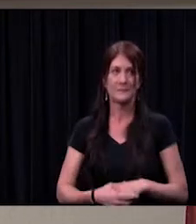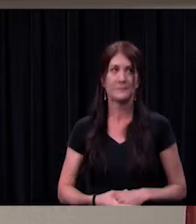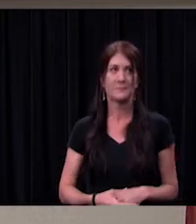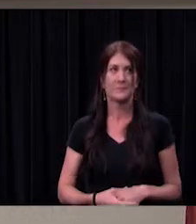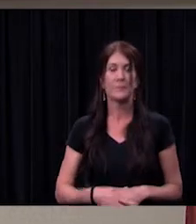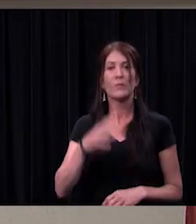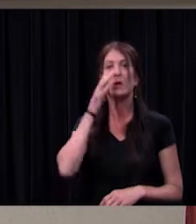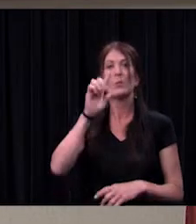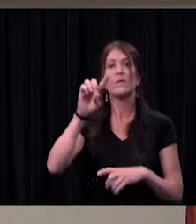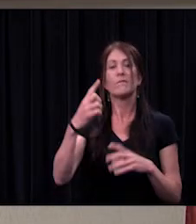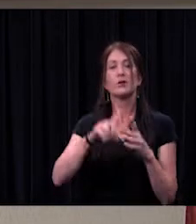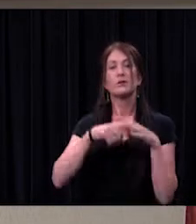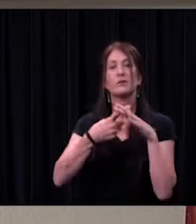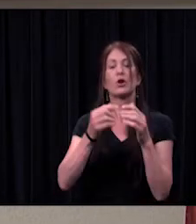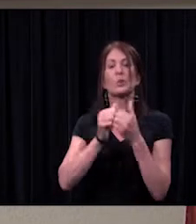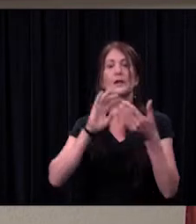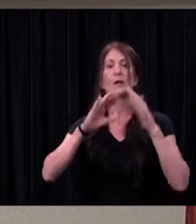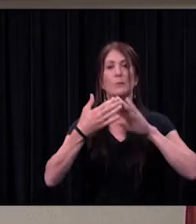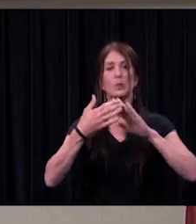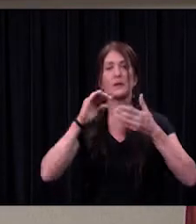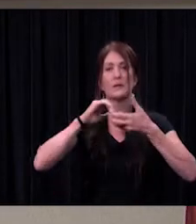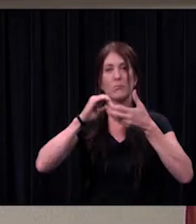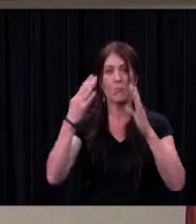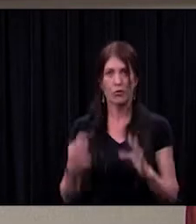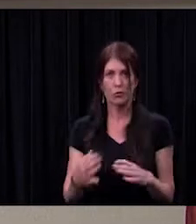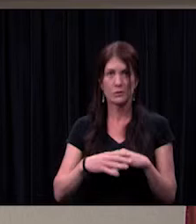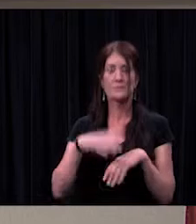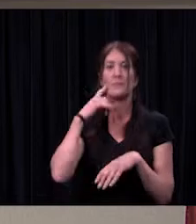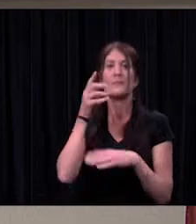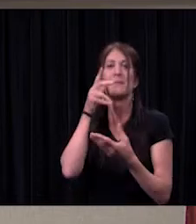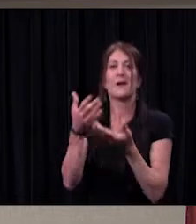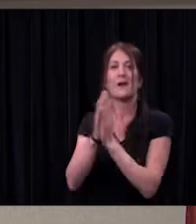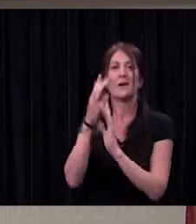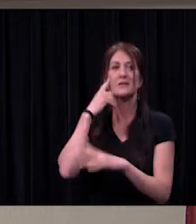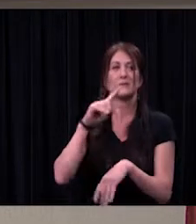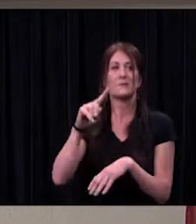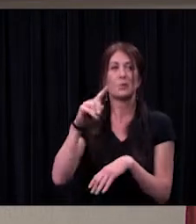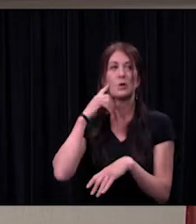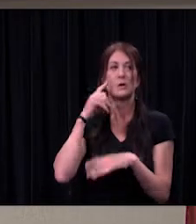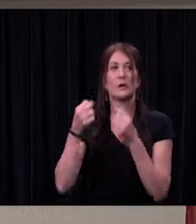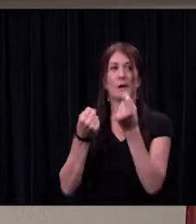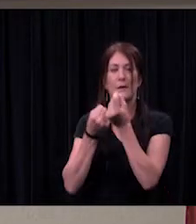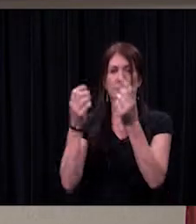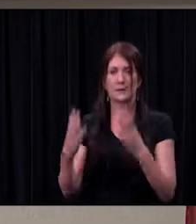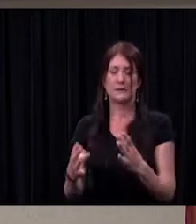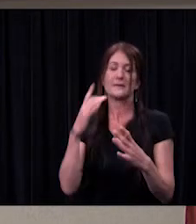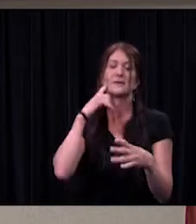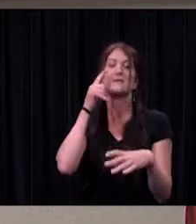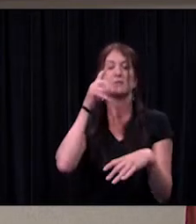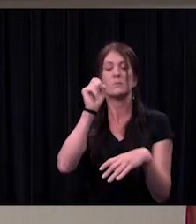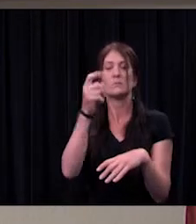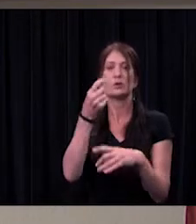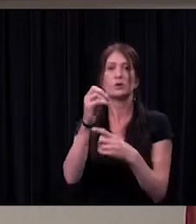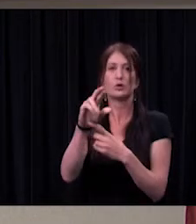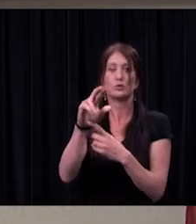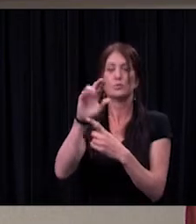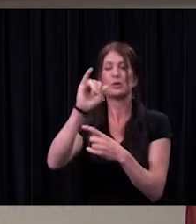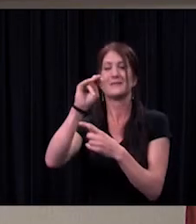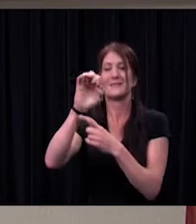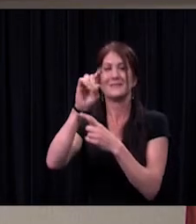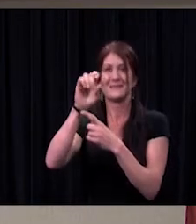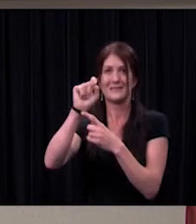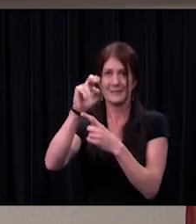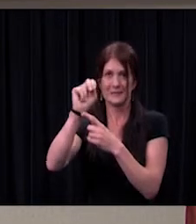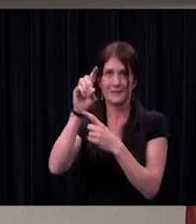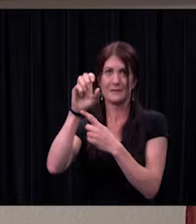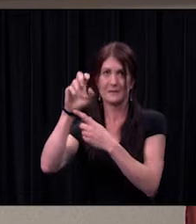community partner. I'd like to ask Heather Schoonover from Community Development, Assistant Superintendent for Support Services Jessica Dane, and Counseling Services